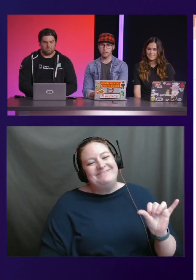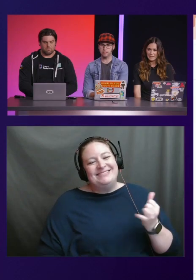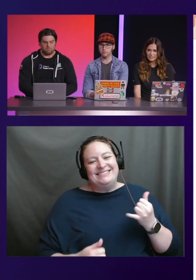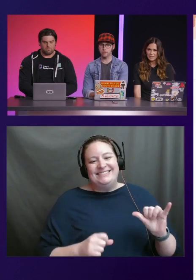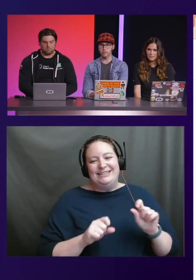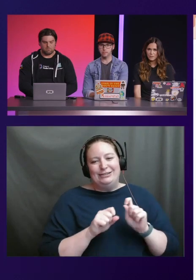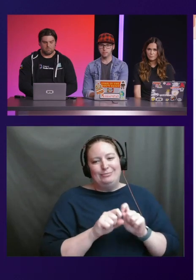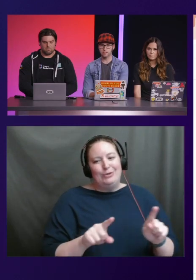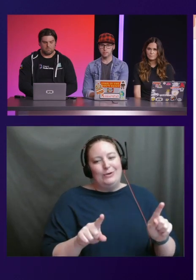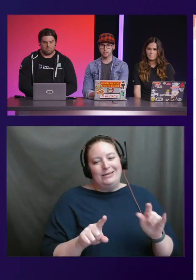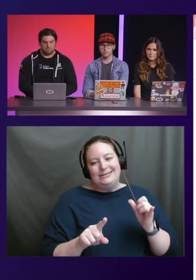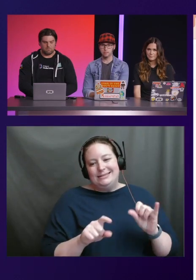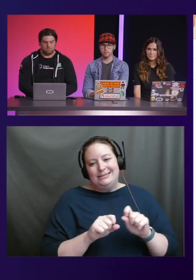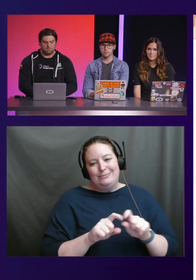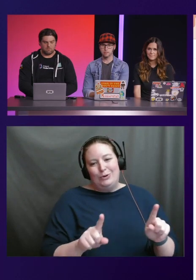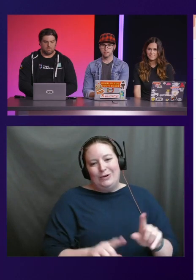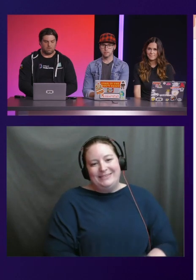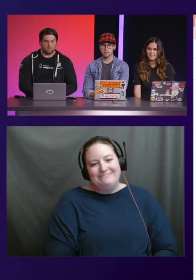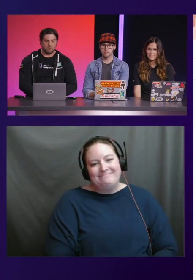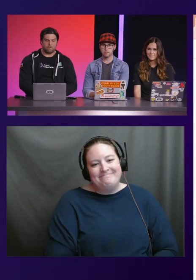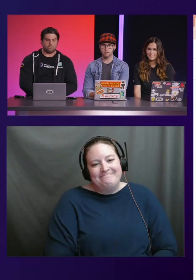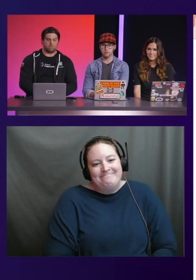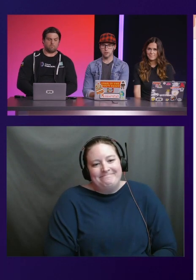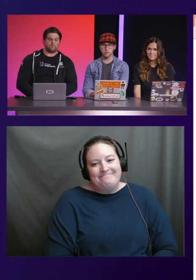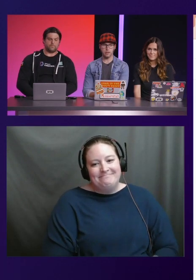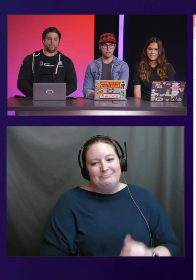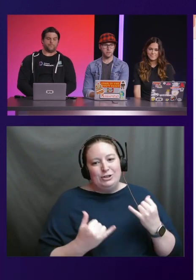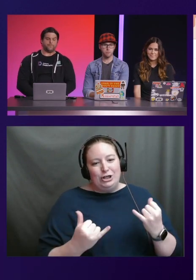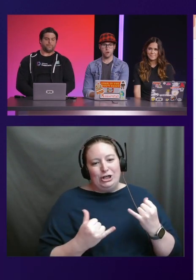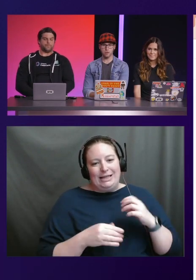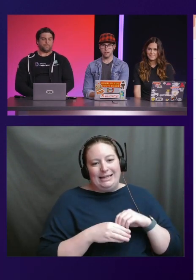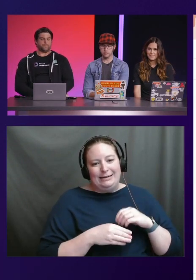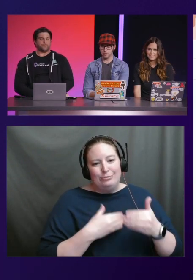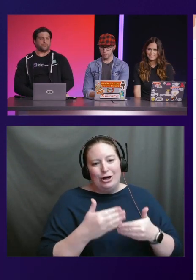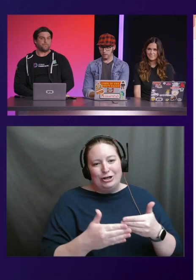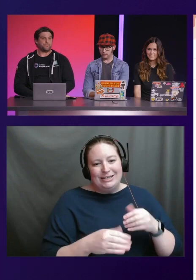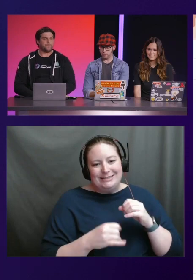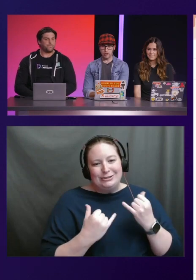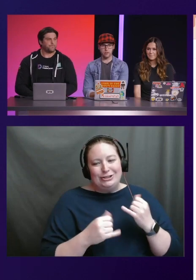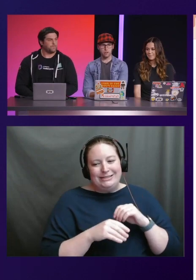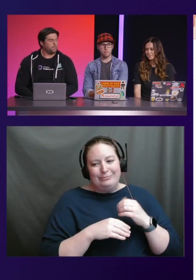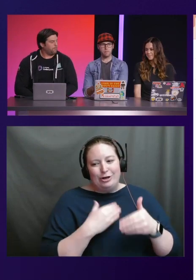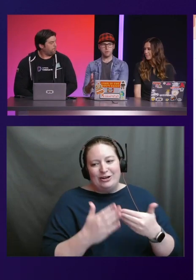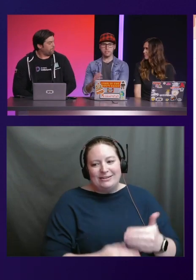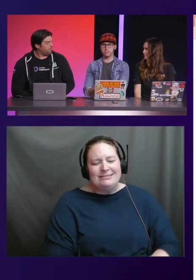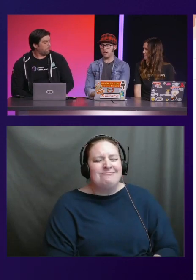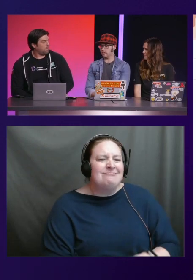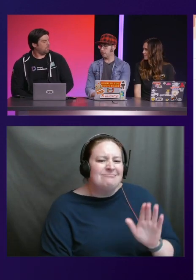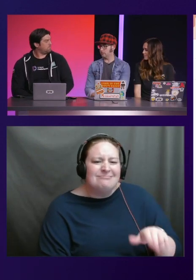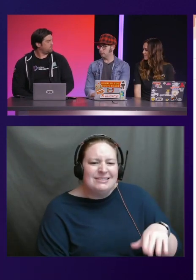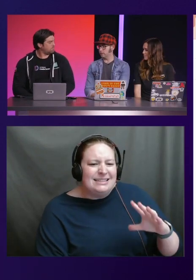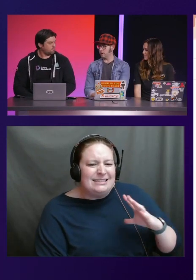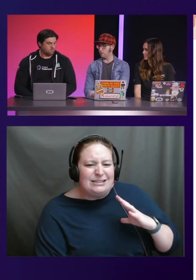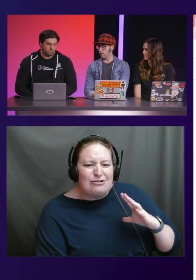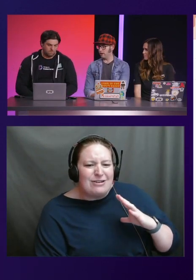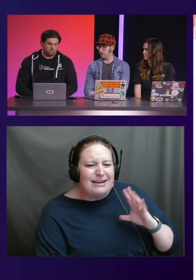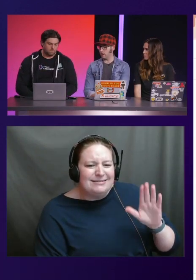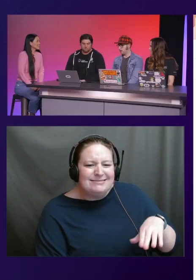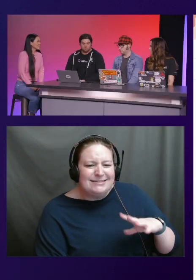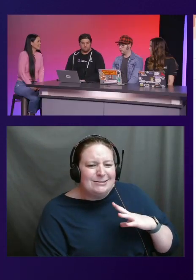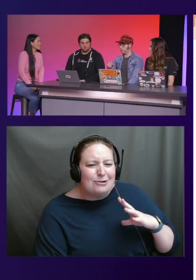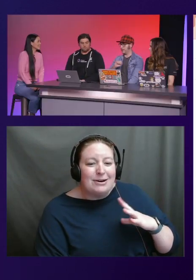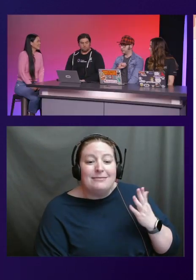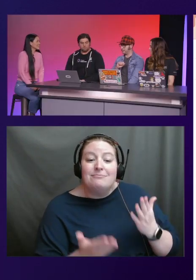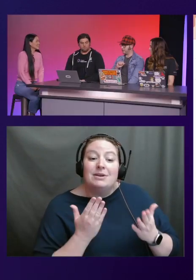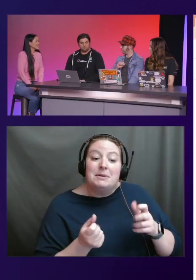deploying. That's okay. It's currently in progress. Okay, in progress. That's all right. Maybe we could talk a little bit about